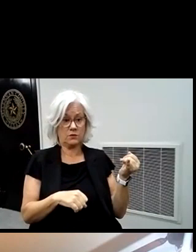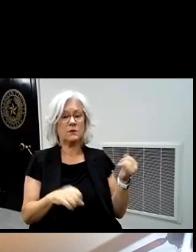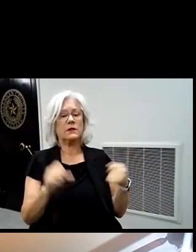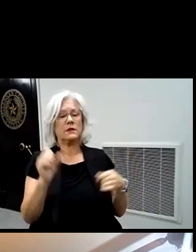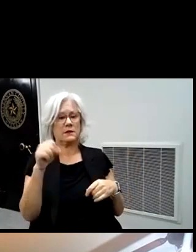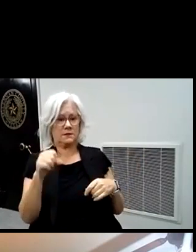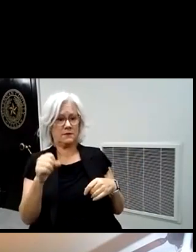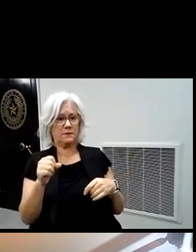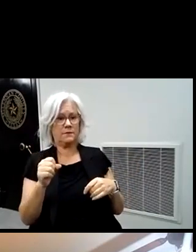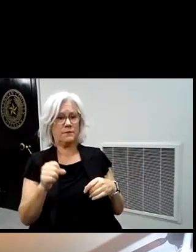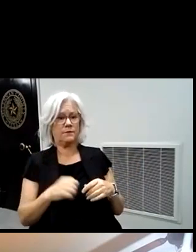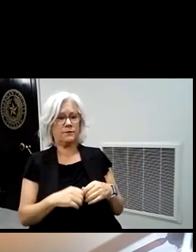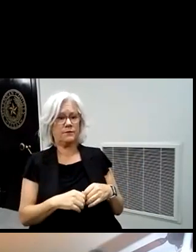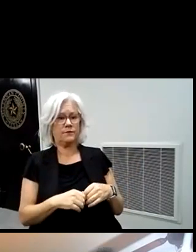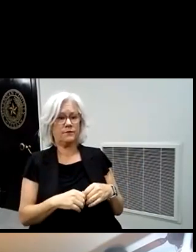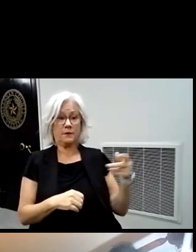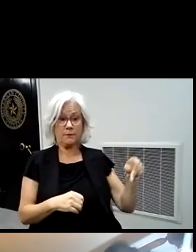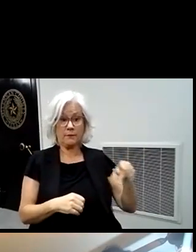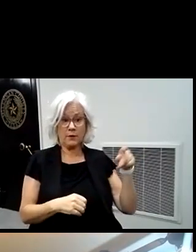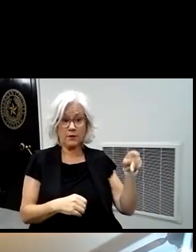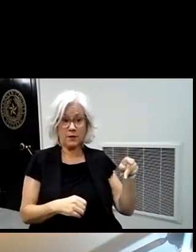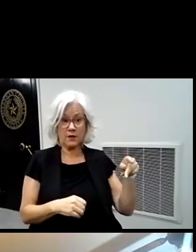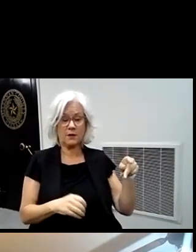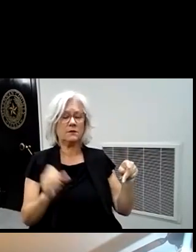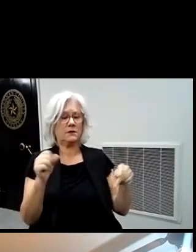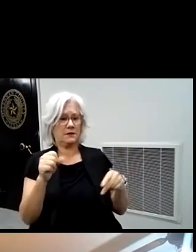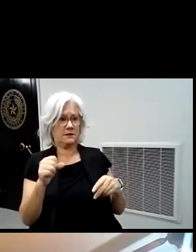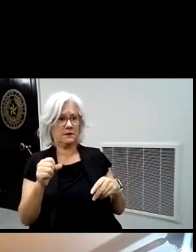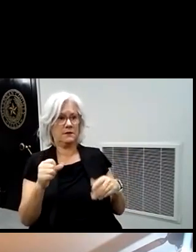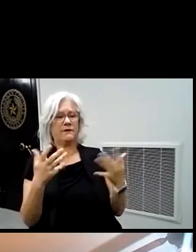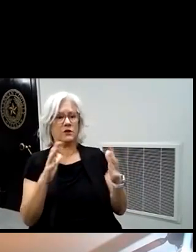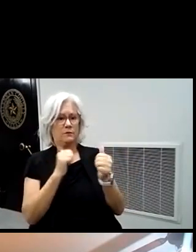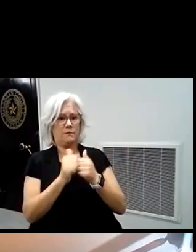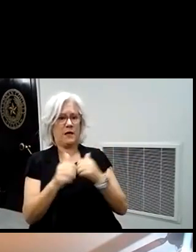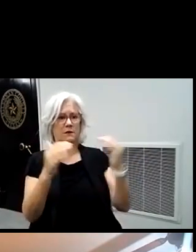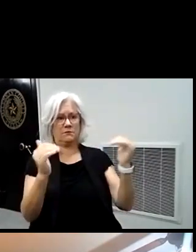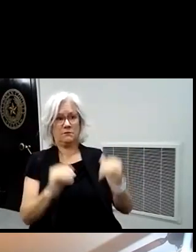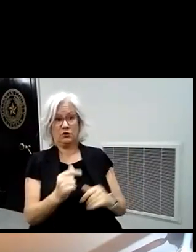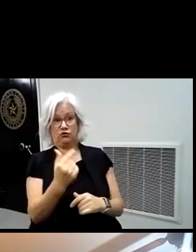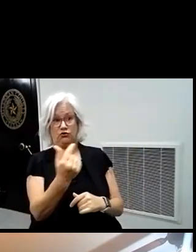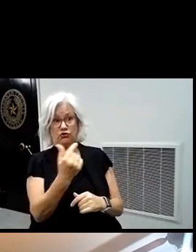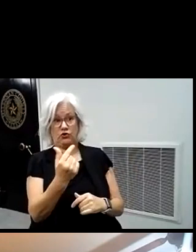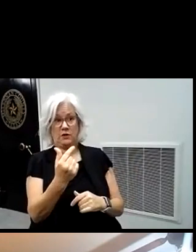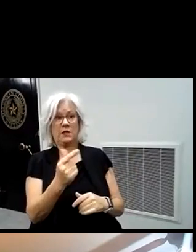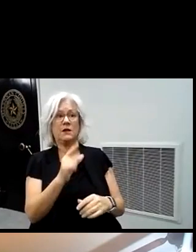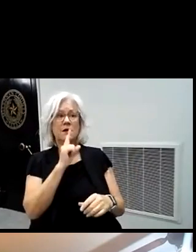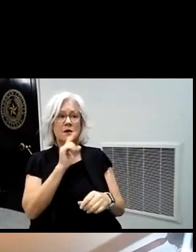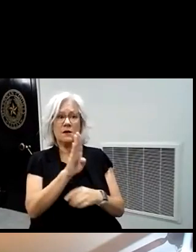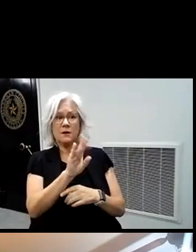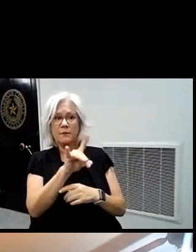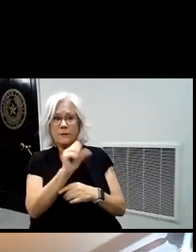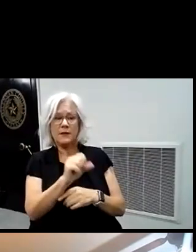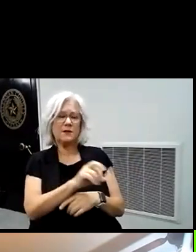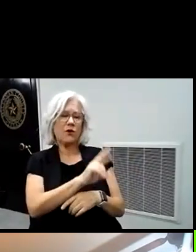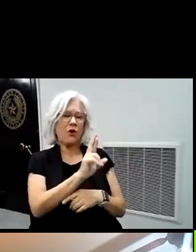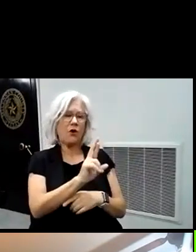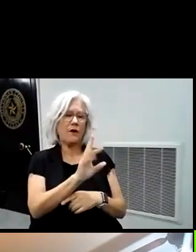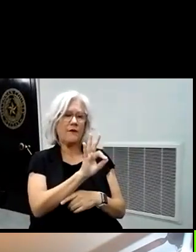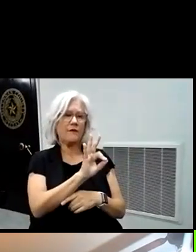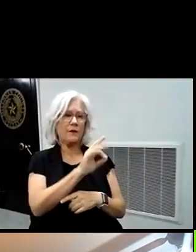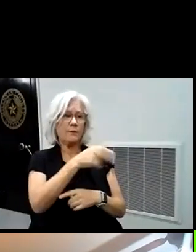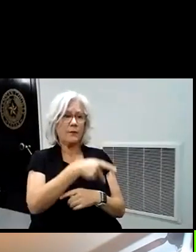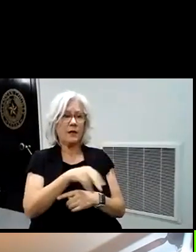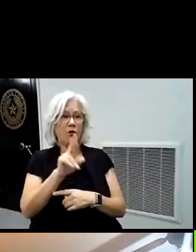Aye. Commissioner Perry. Aye. Pass. Under G, under bids, RFPs, RFQs.